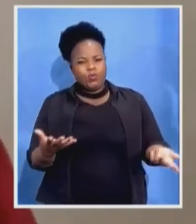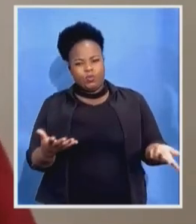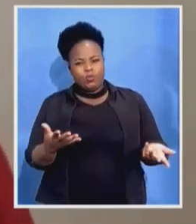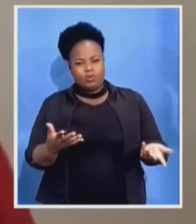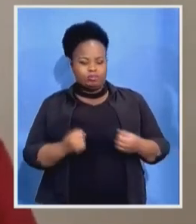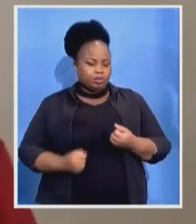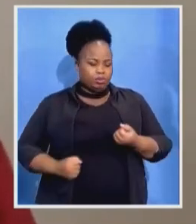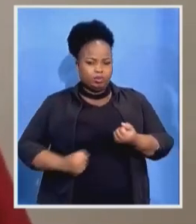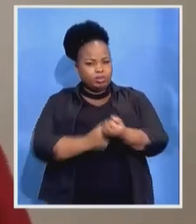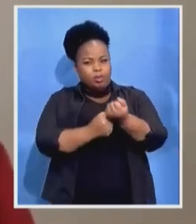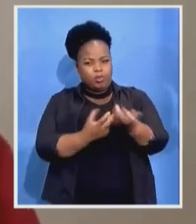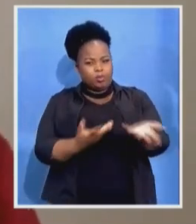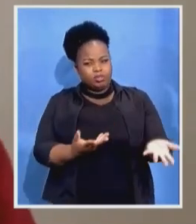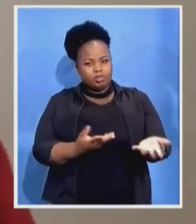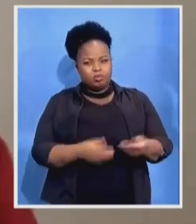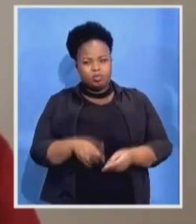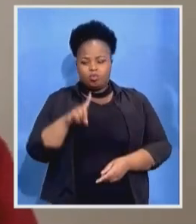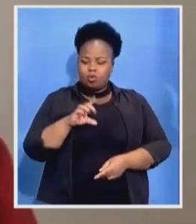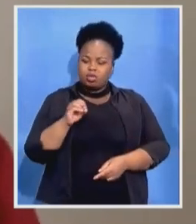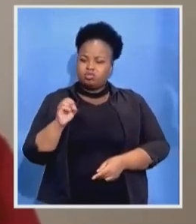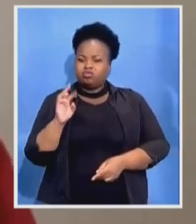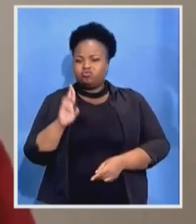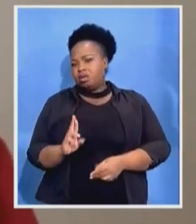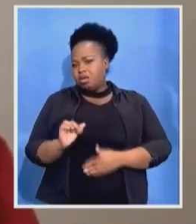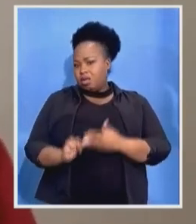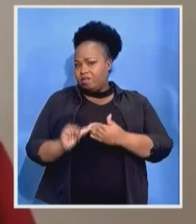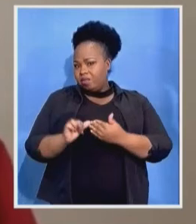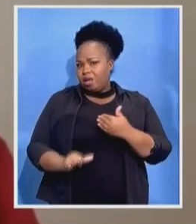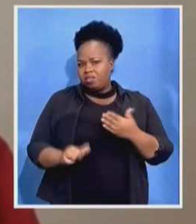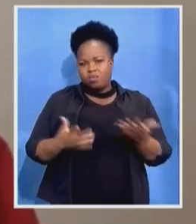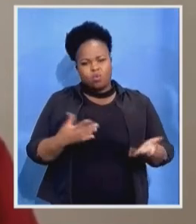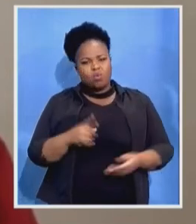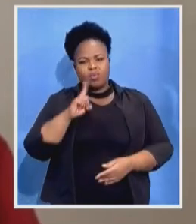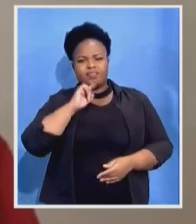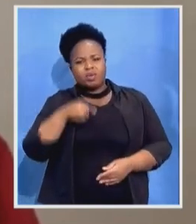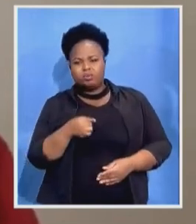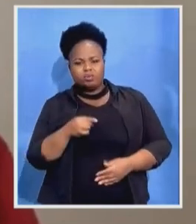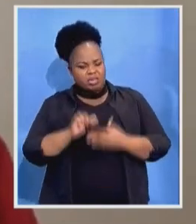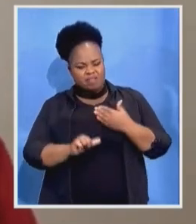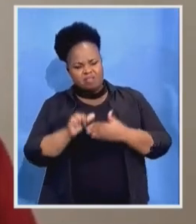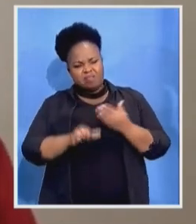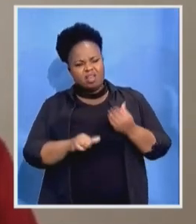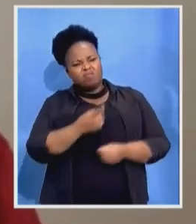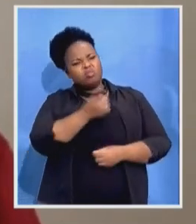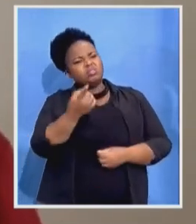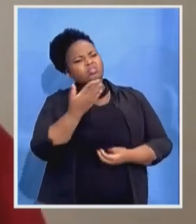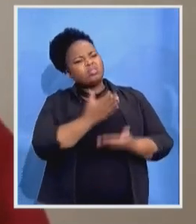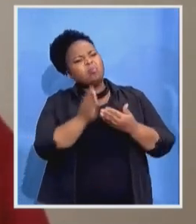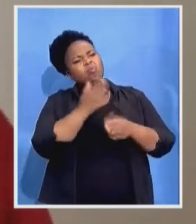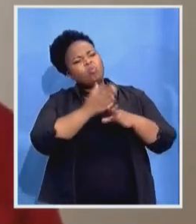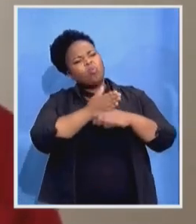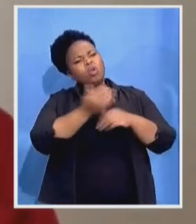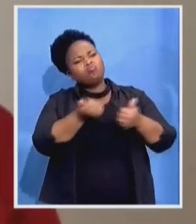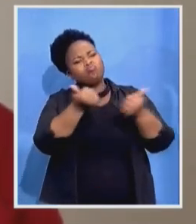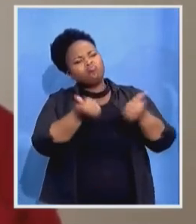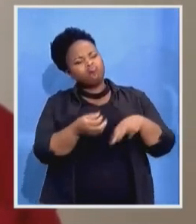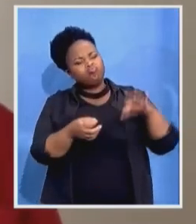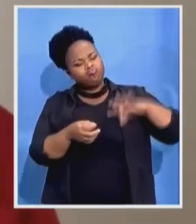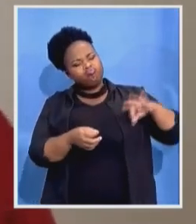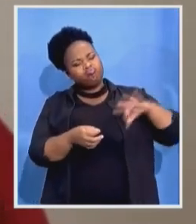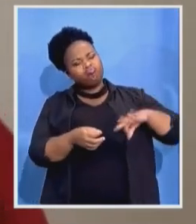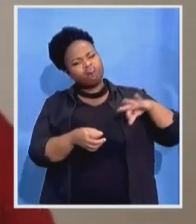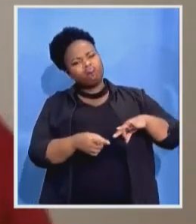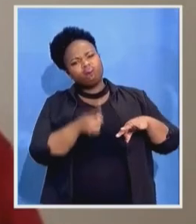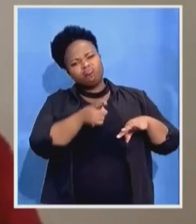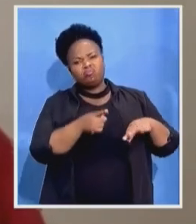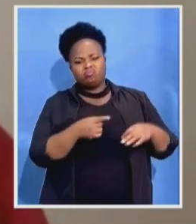rands or 1,000 rands for those who are earning better a month supporting the SACP? The reason is simple.